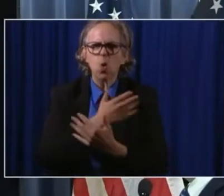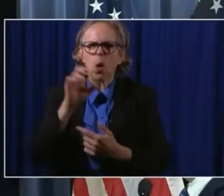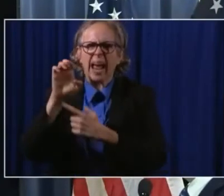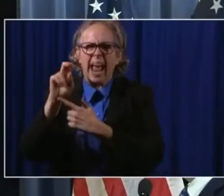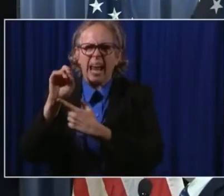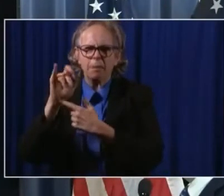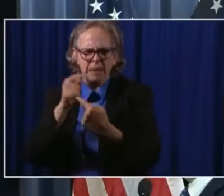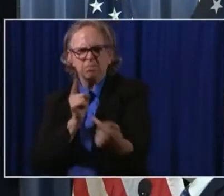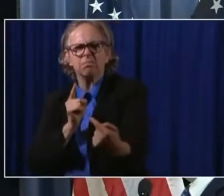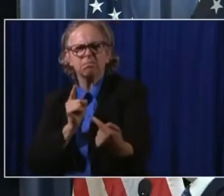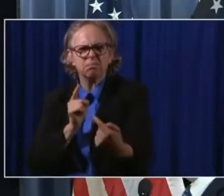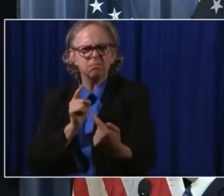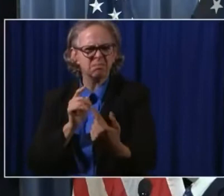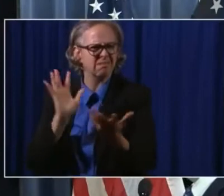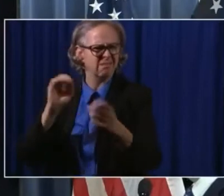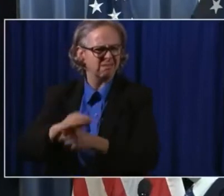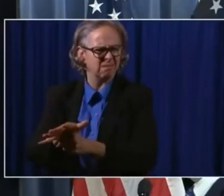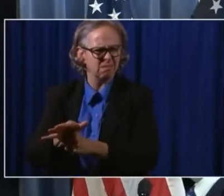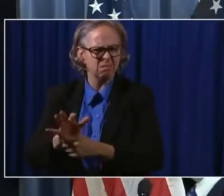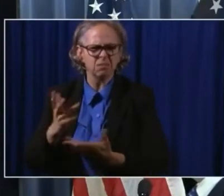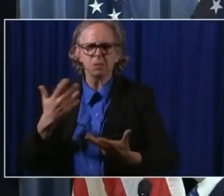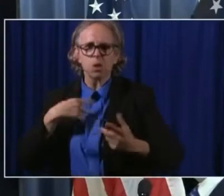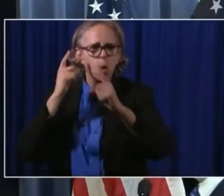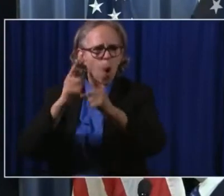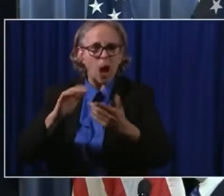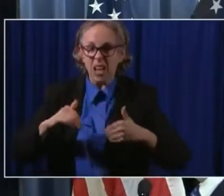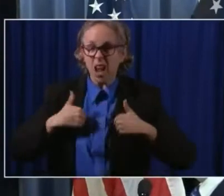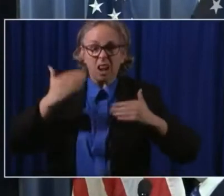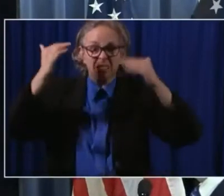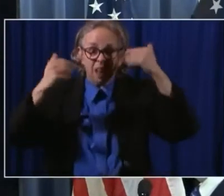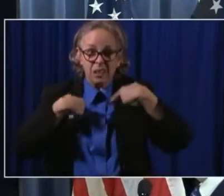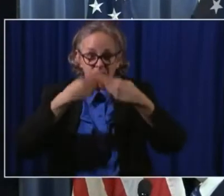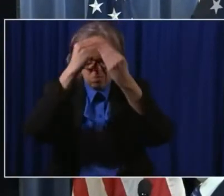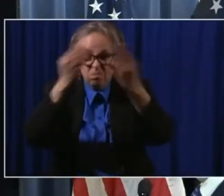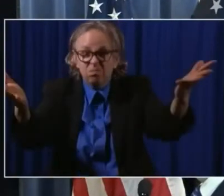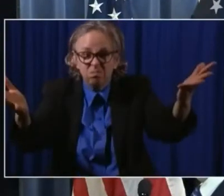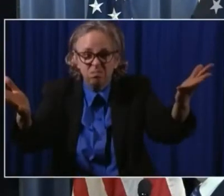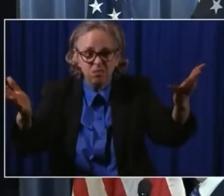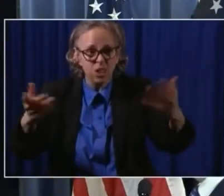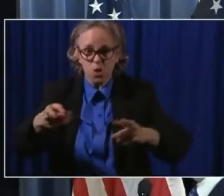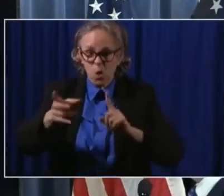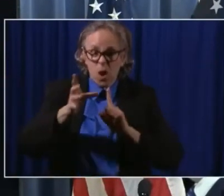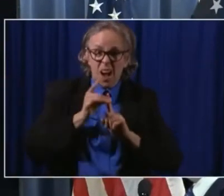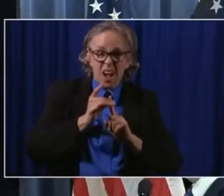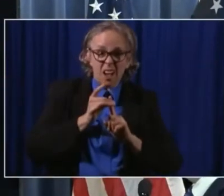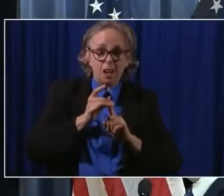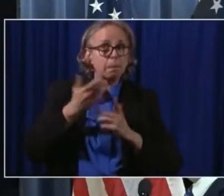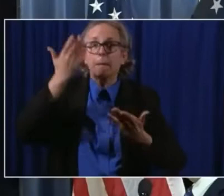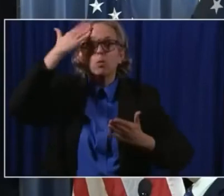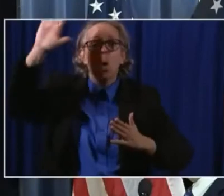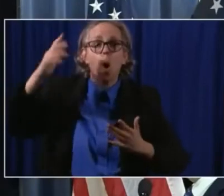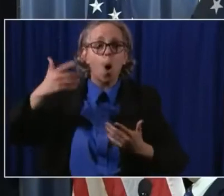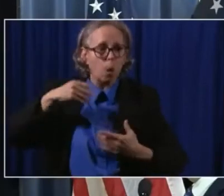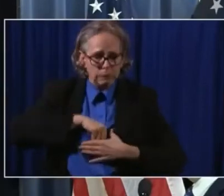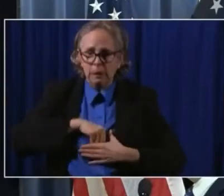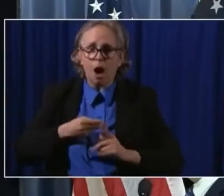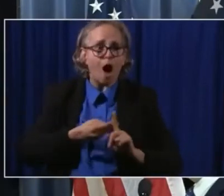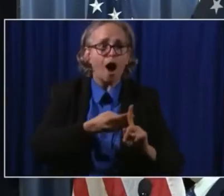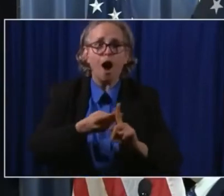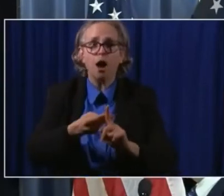younger adults. You can carry COVID-19 without even knowing it, and then infect others who aren't as healthy as you, like an older